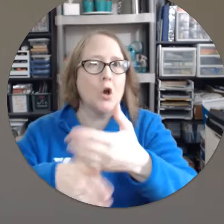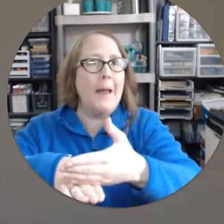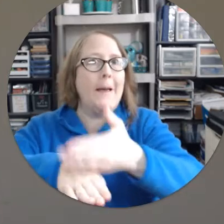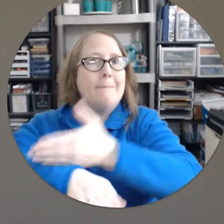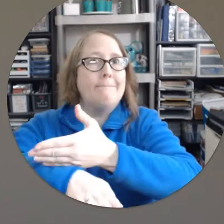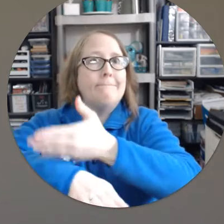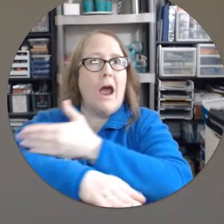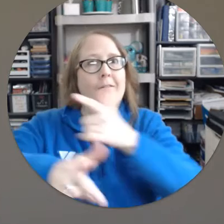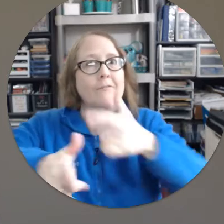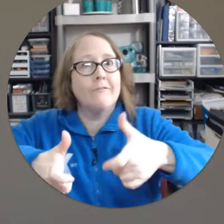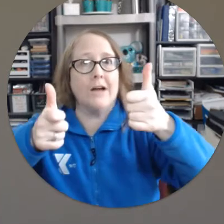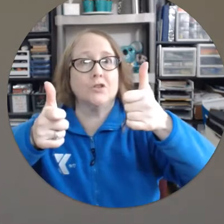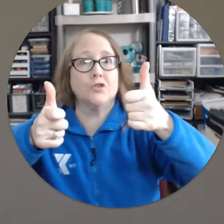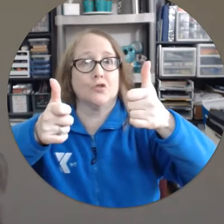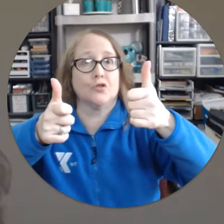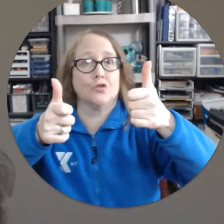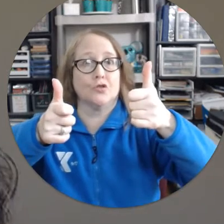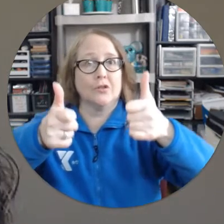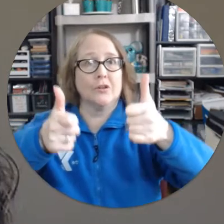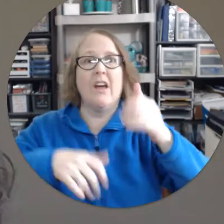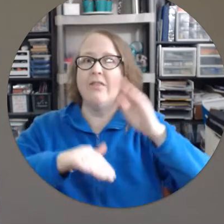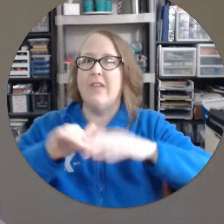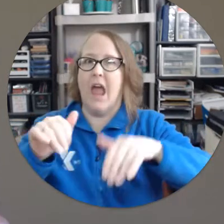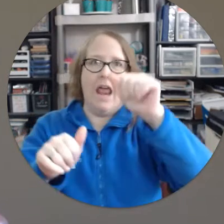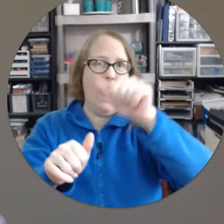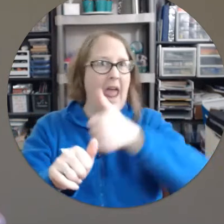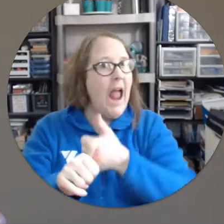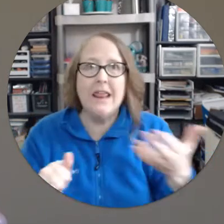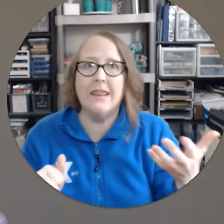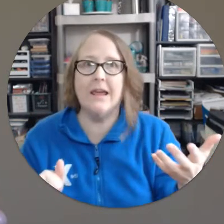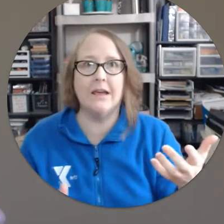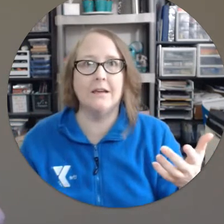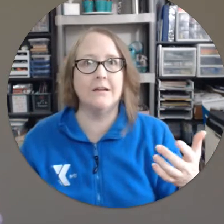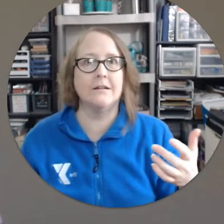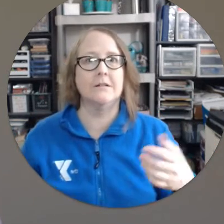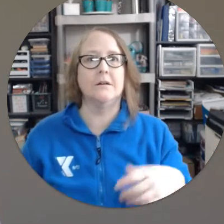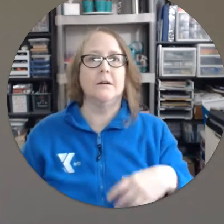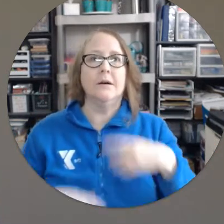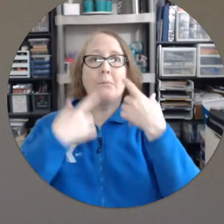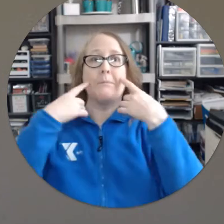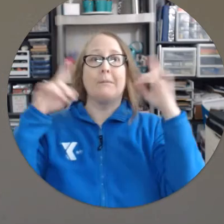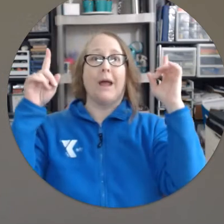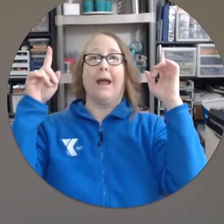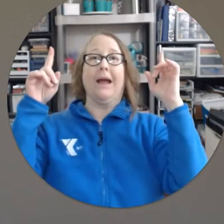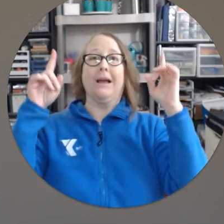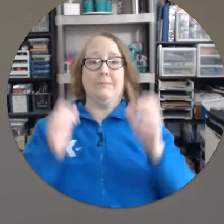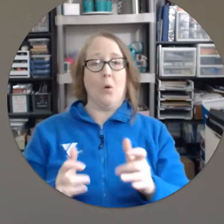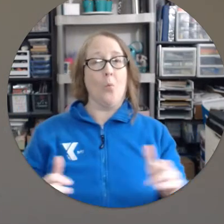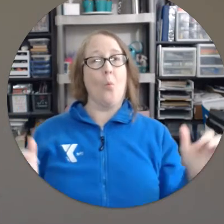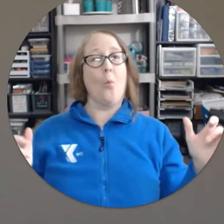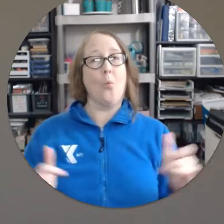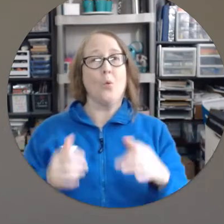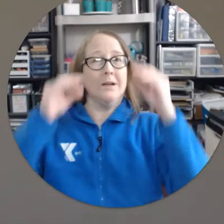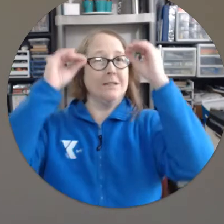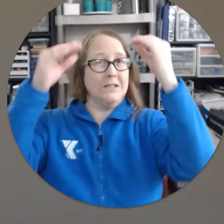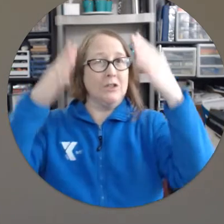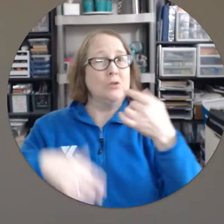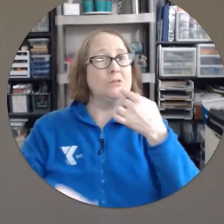better faster than anything. At last, my accordion teacher said